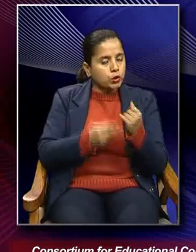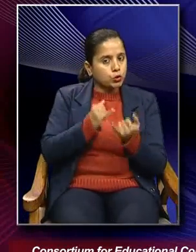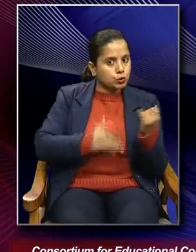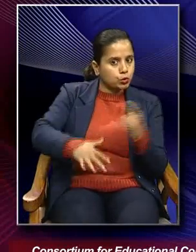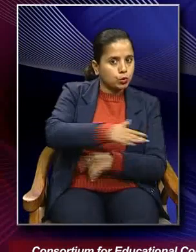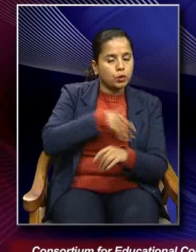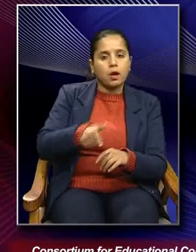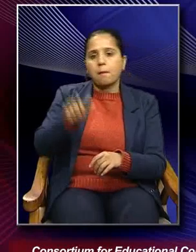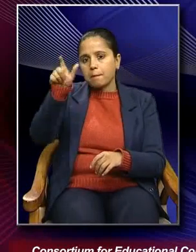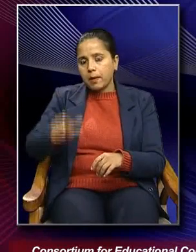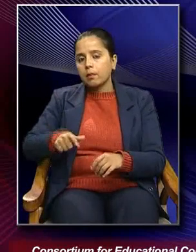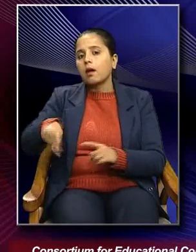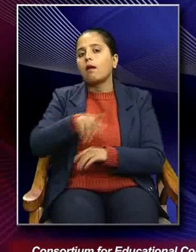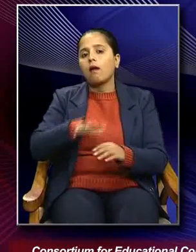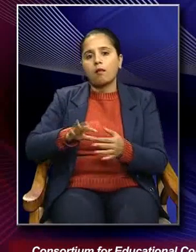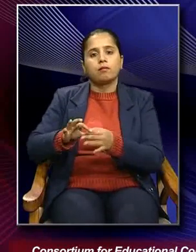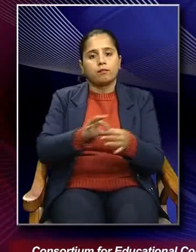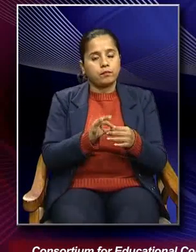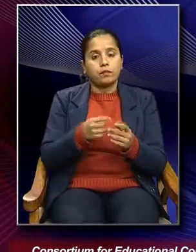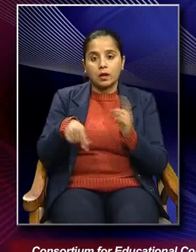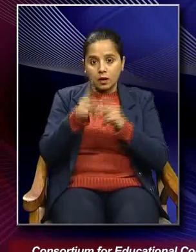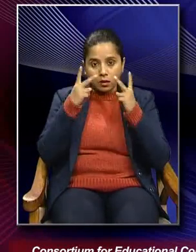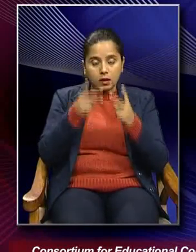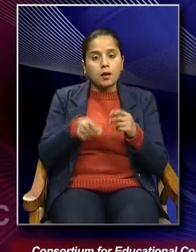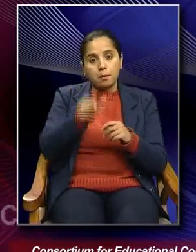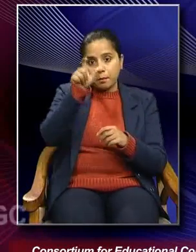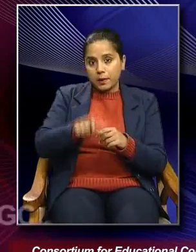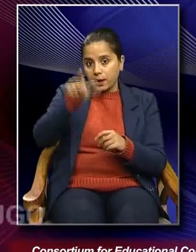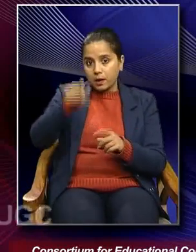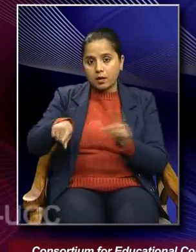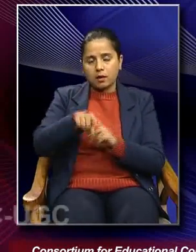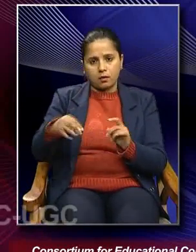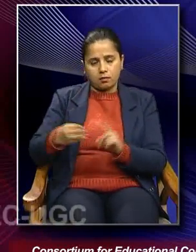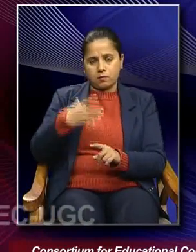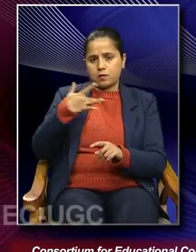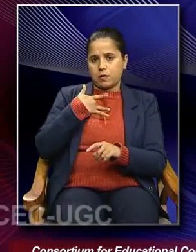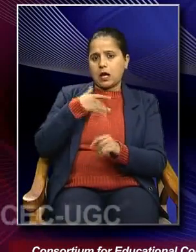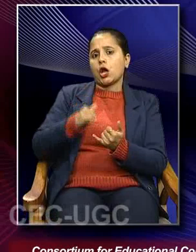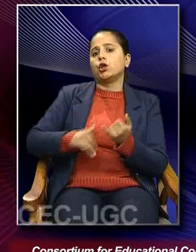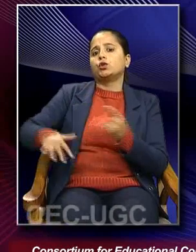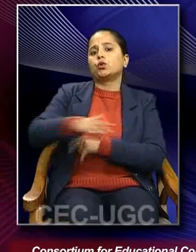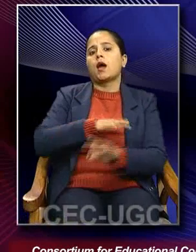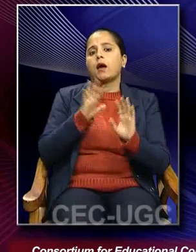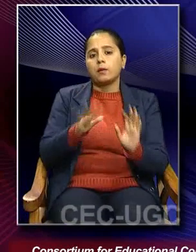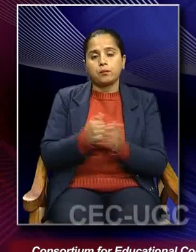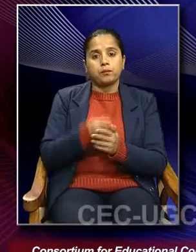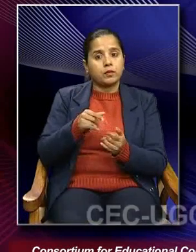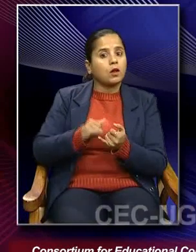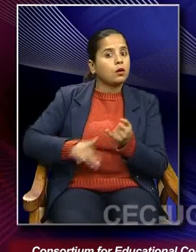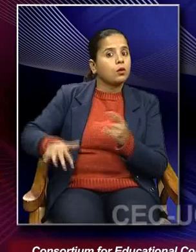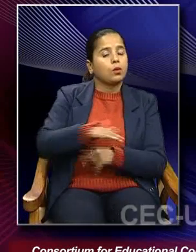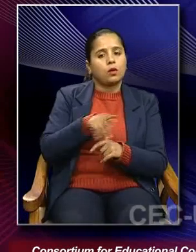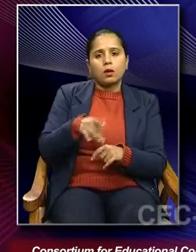society and individual. Just as individuals are affected by society, society